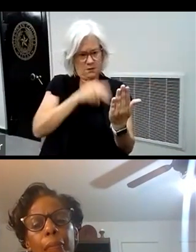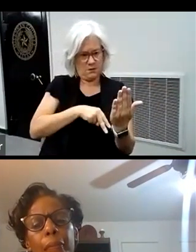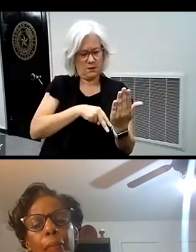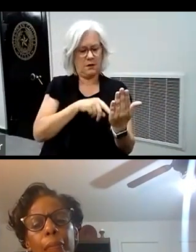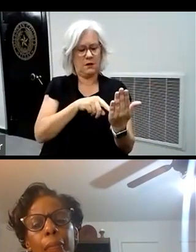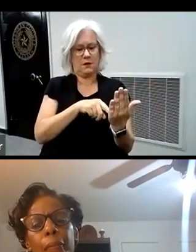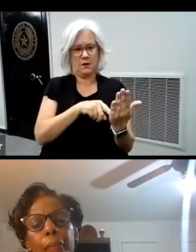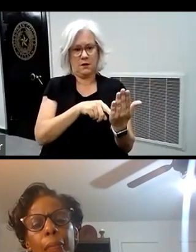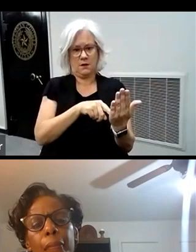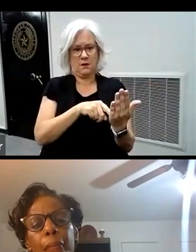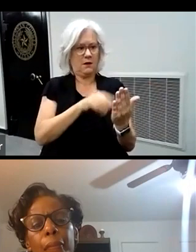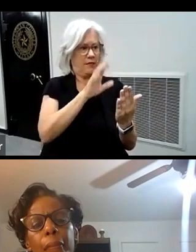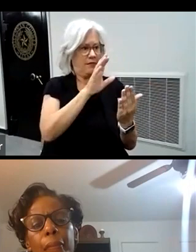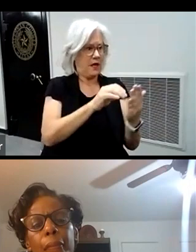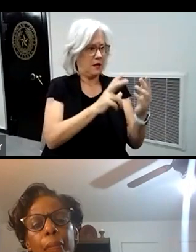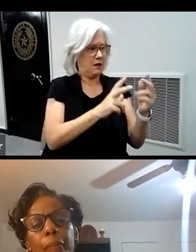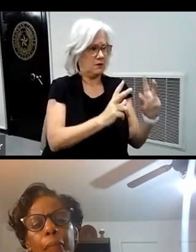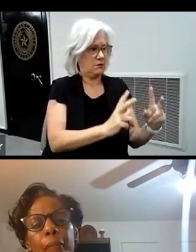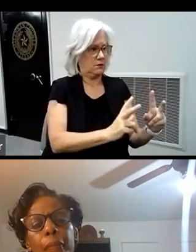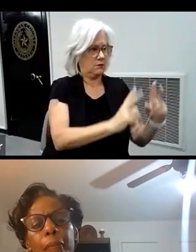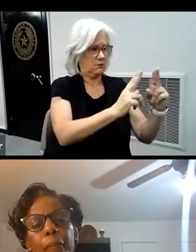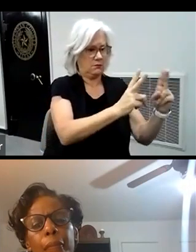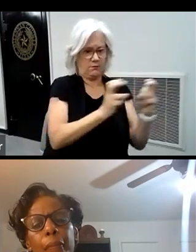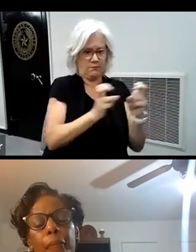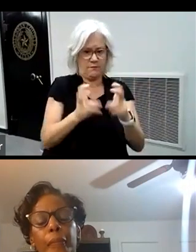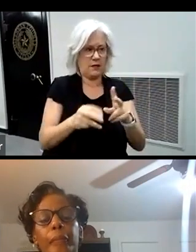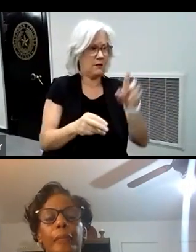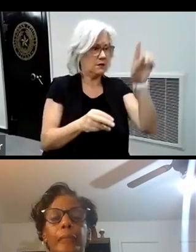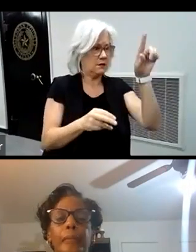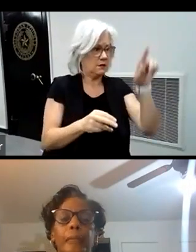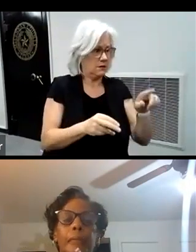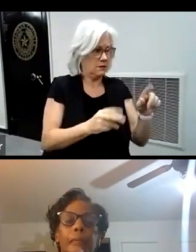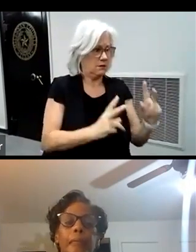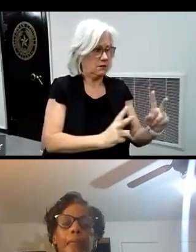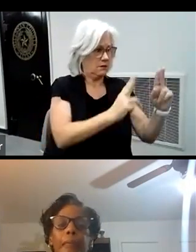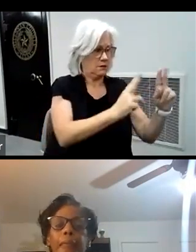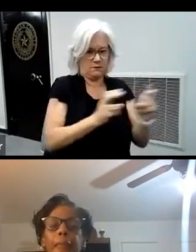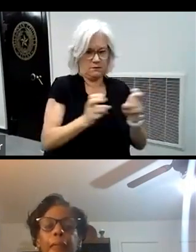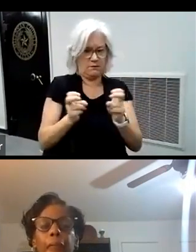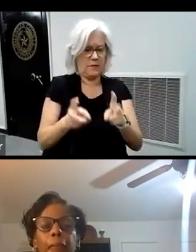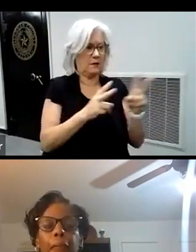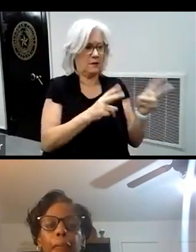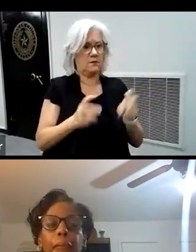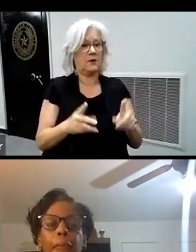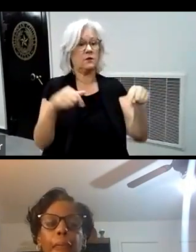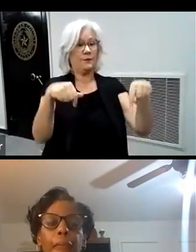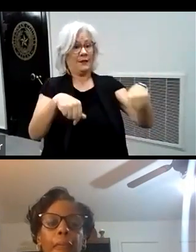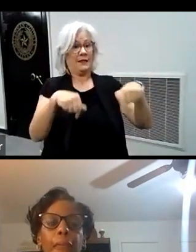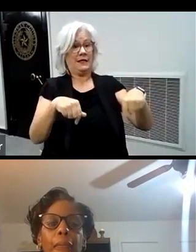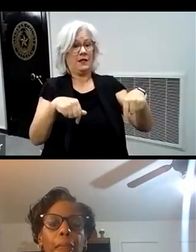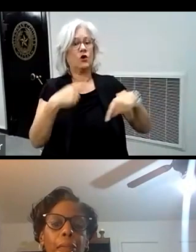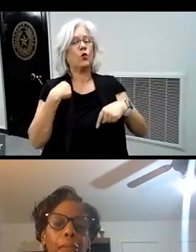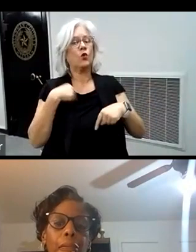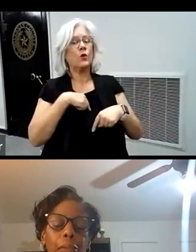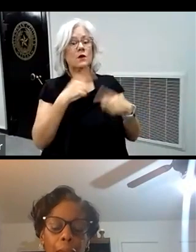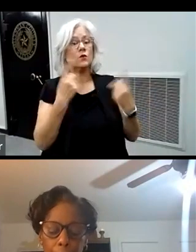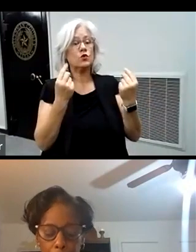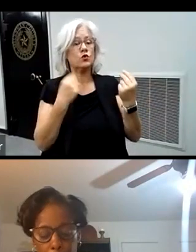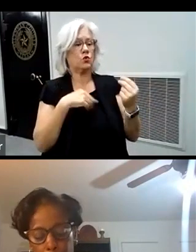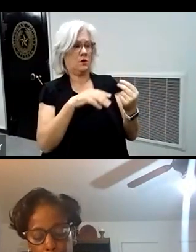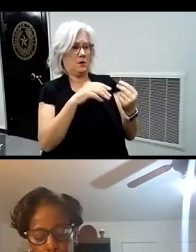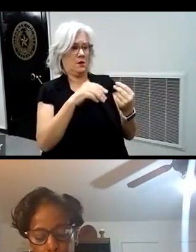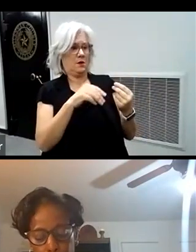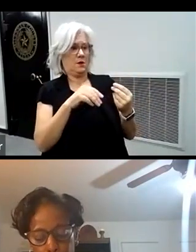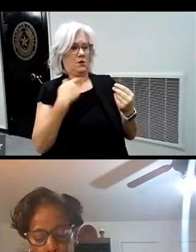cut and pasted in. What we're doing is essentially changing definitions in